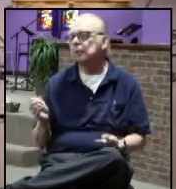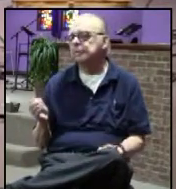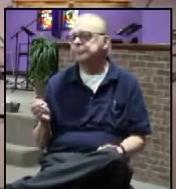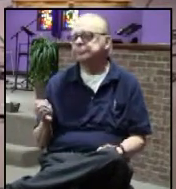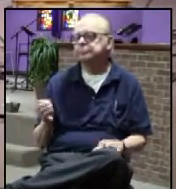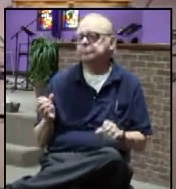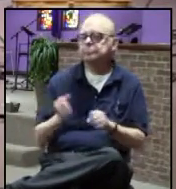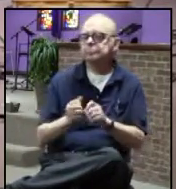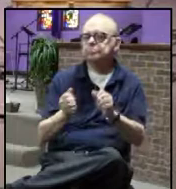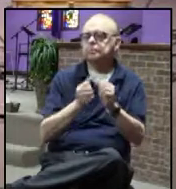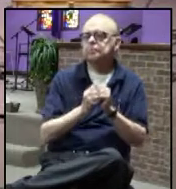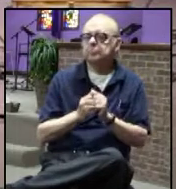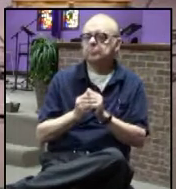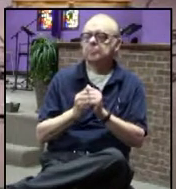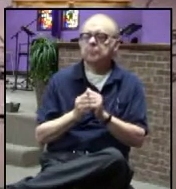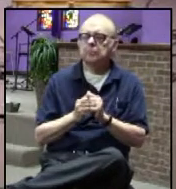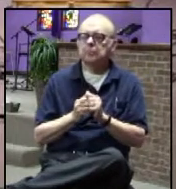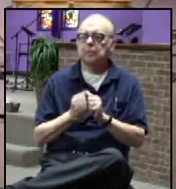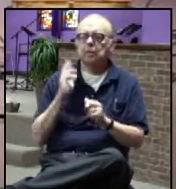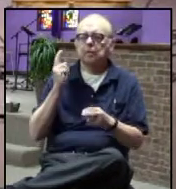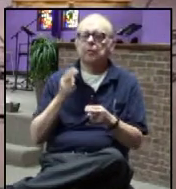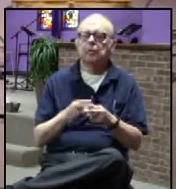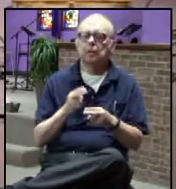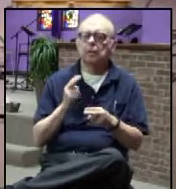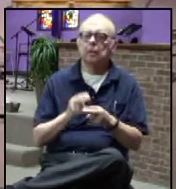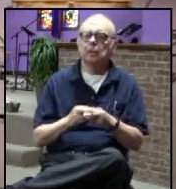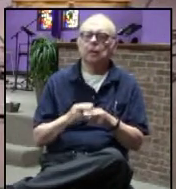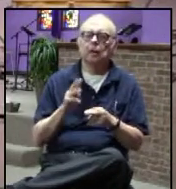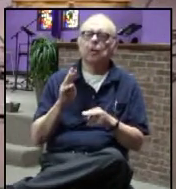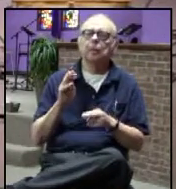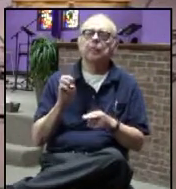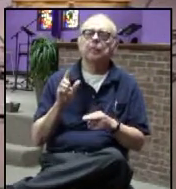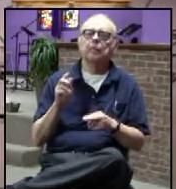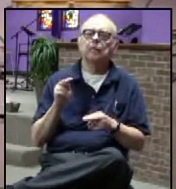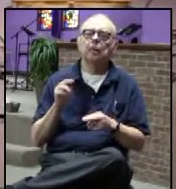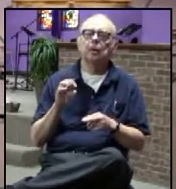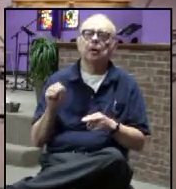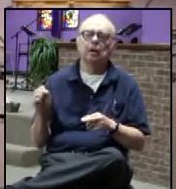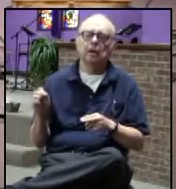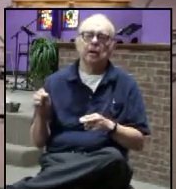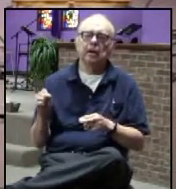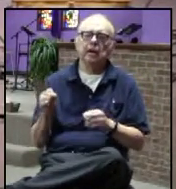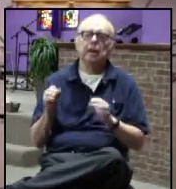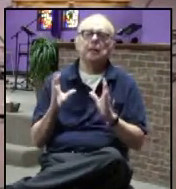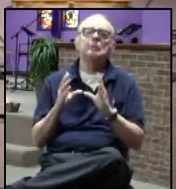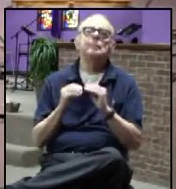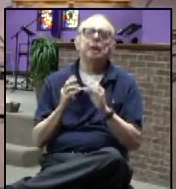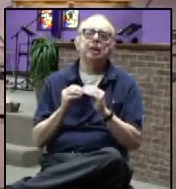they're getting together what they're going to call a wellness seminar